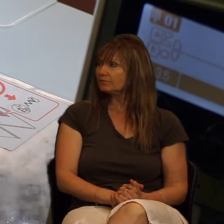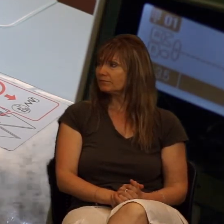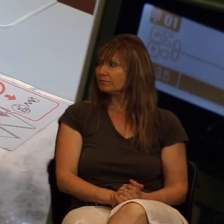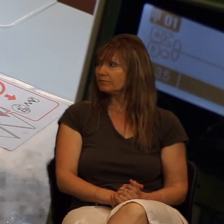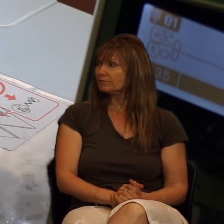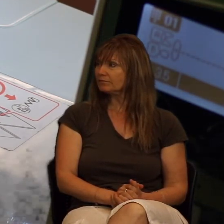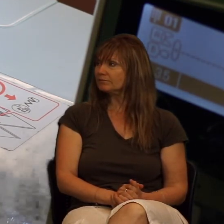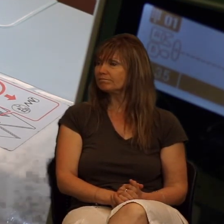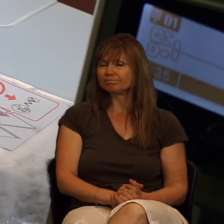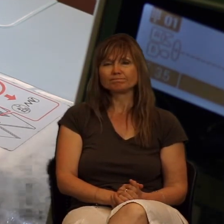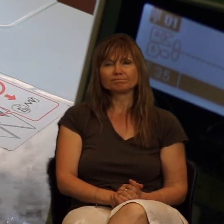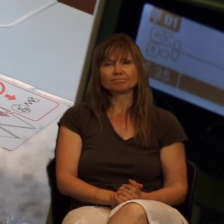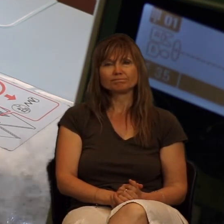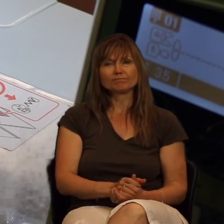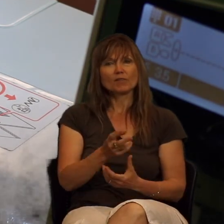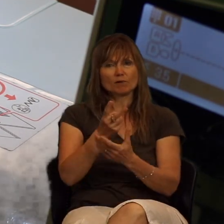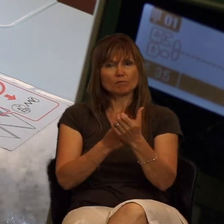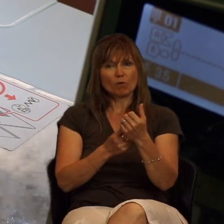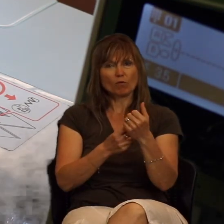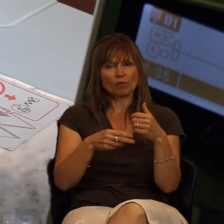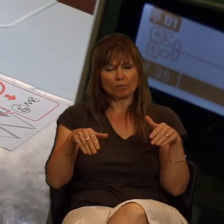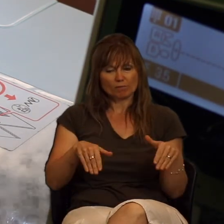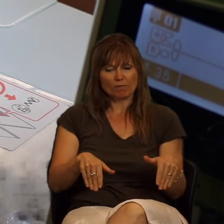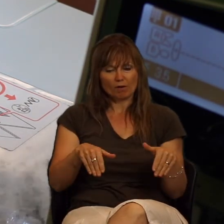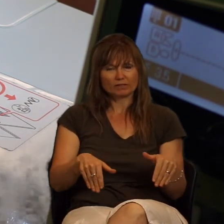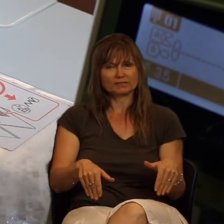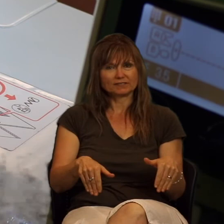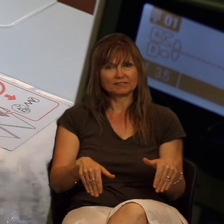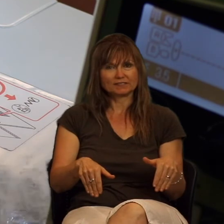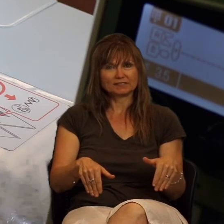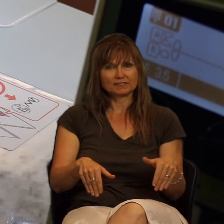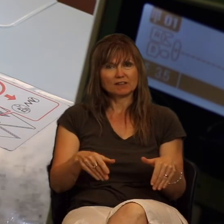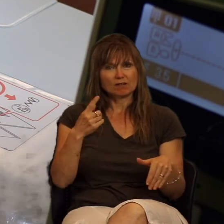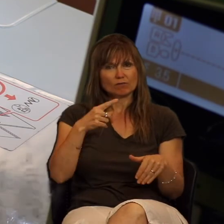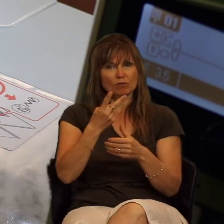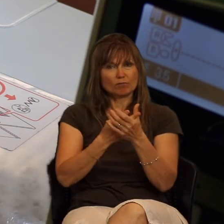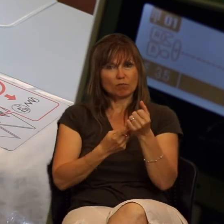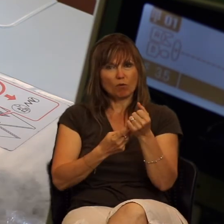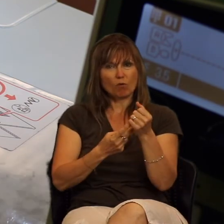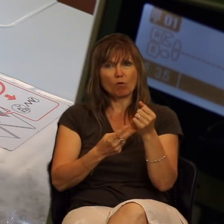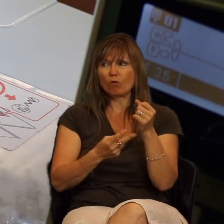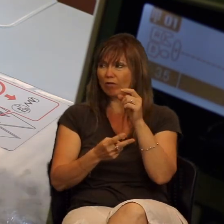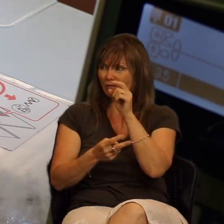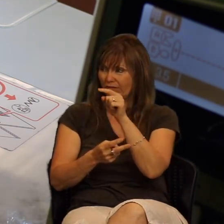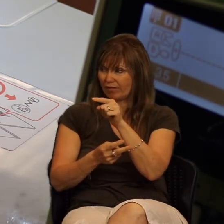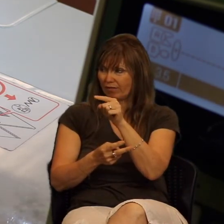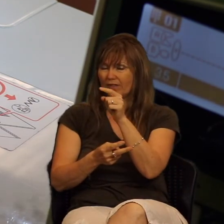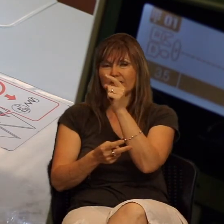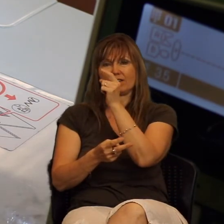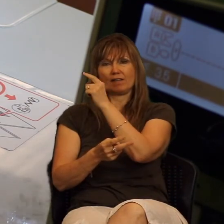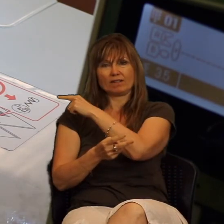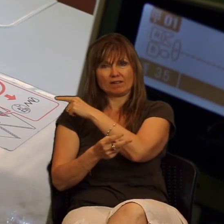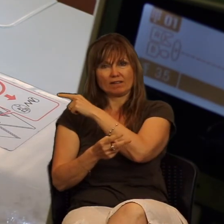both of our pockets on both of our panels, we're just going to iron this flat. Just